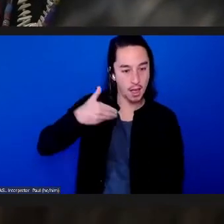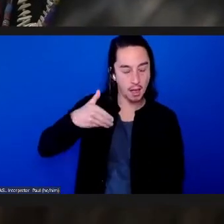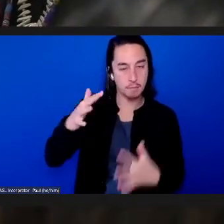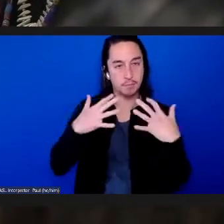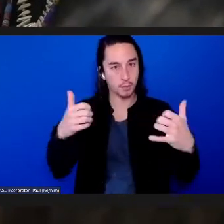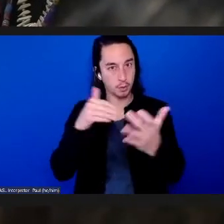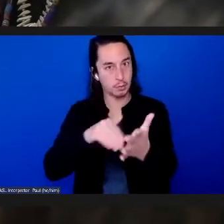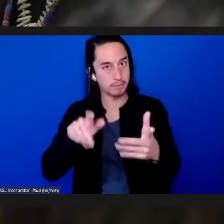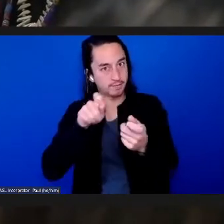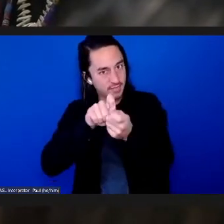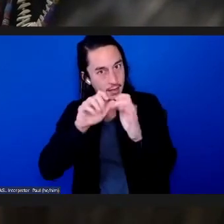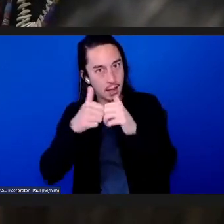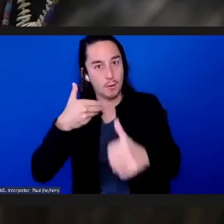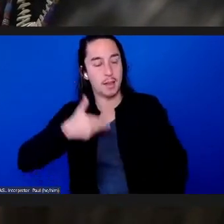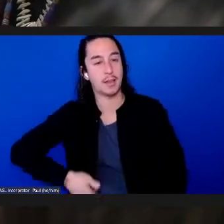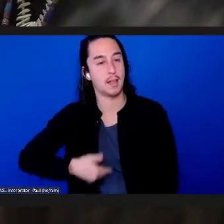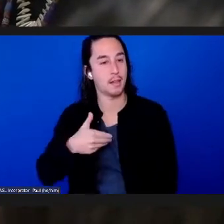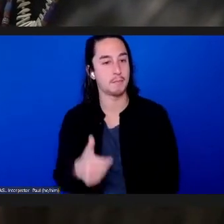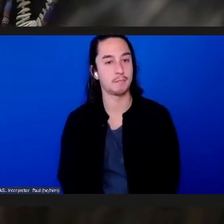Exactly as I am.